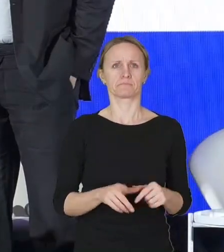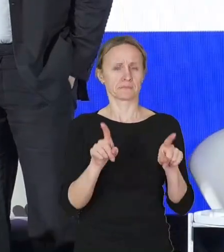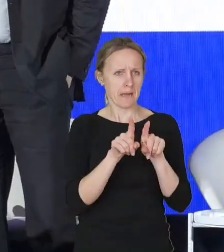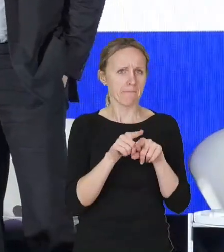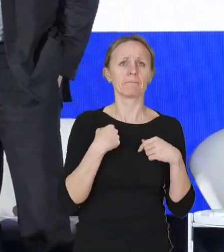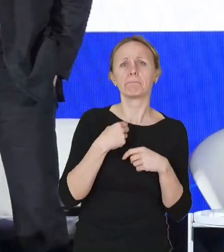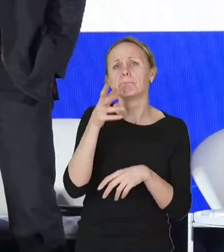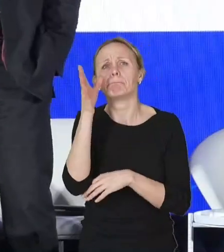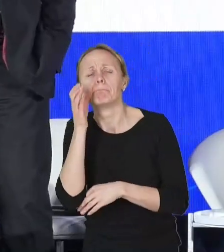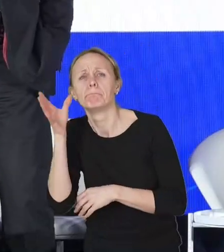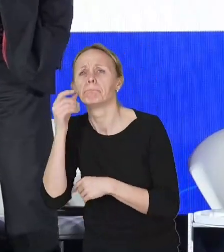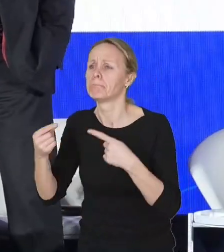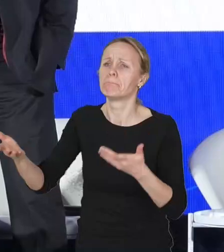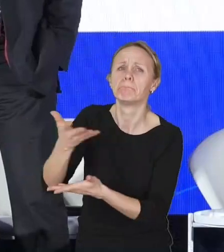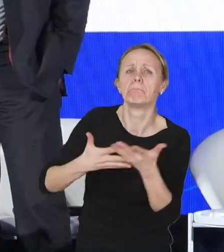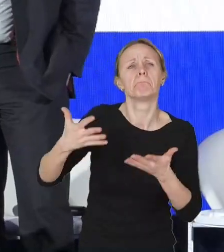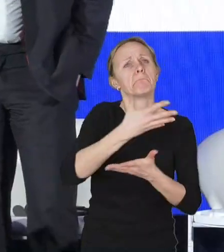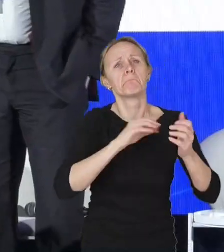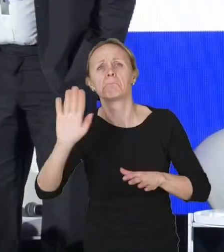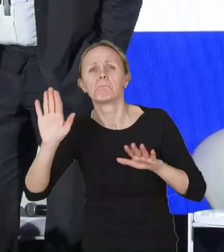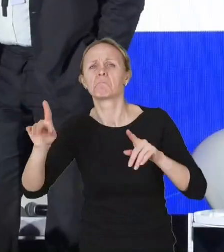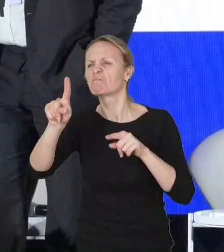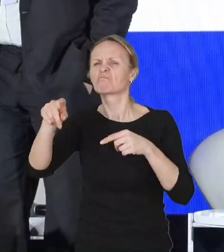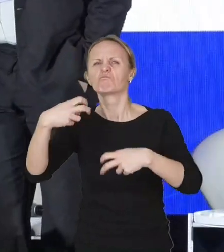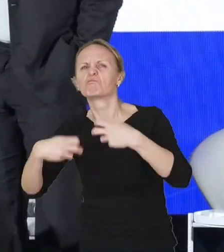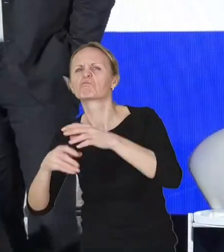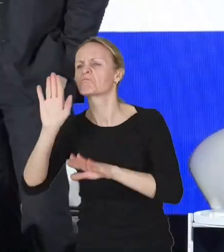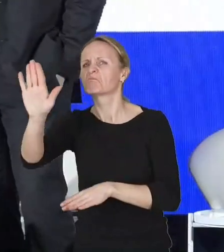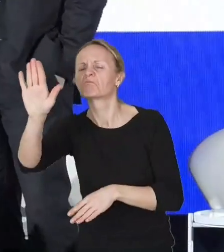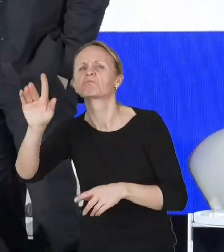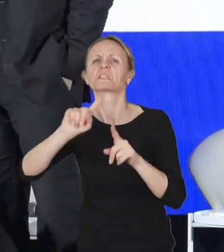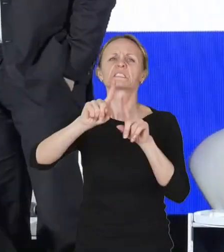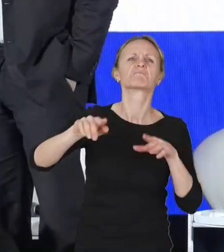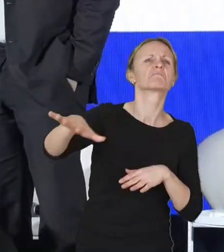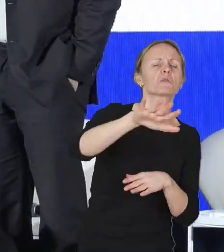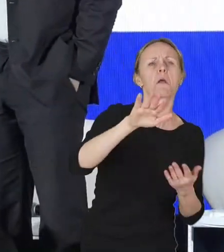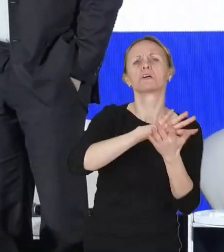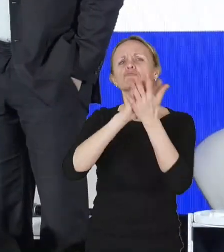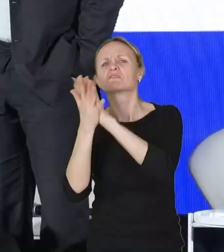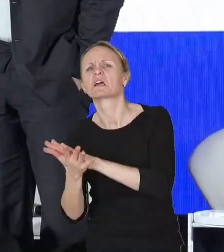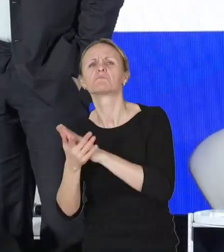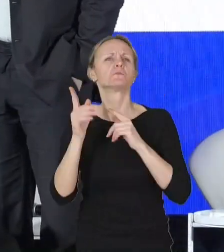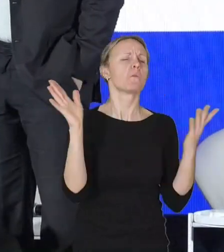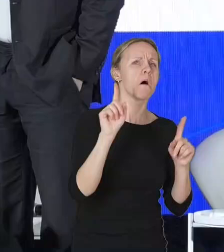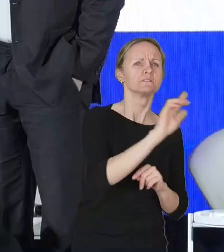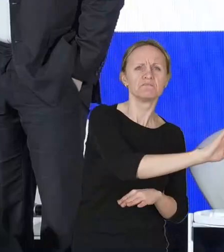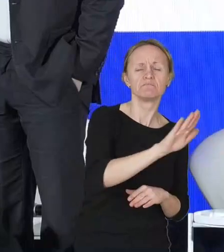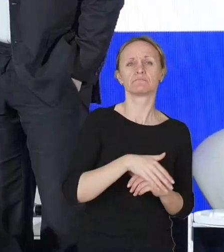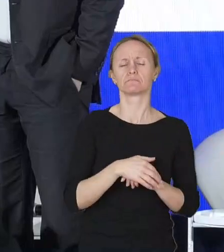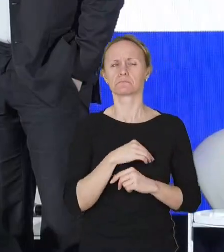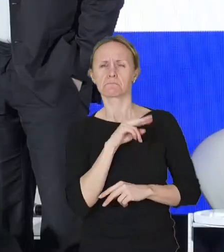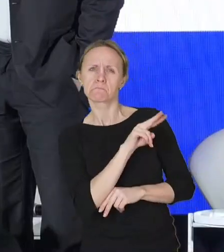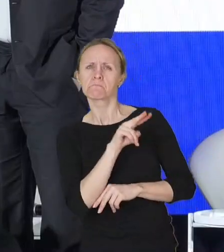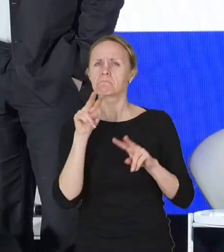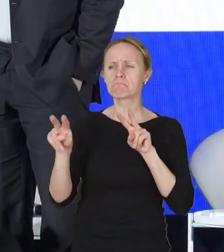or entrepreneurs are present, they see certain issues and problems in this nice